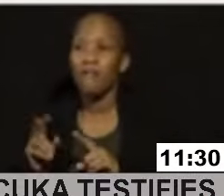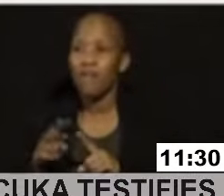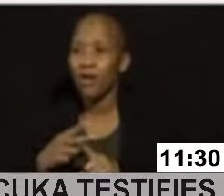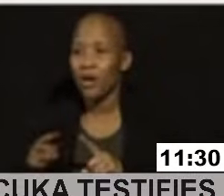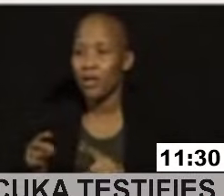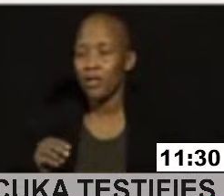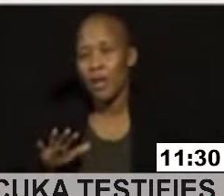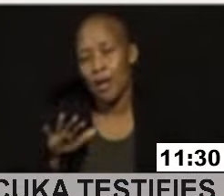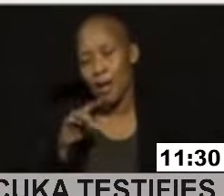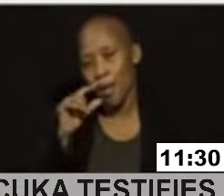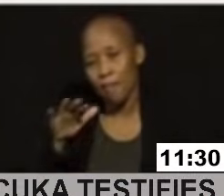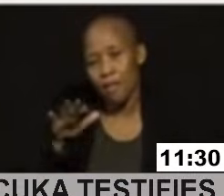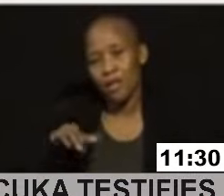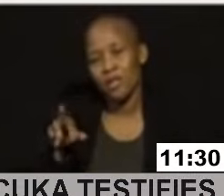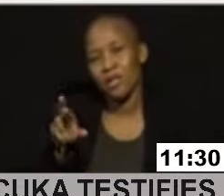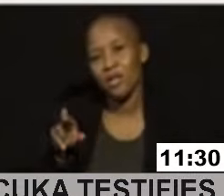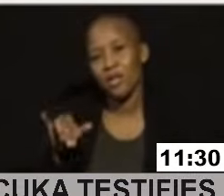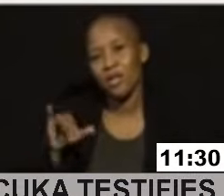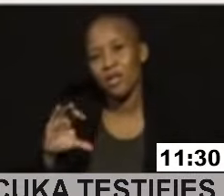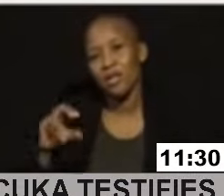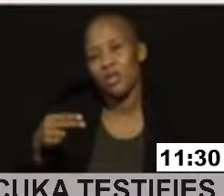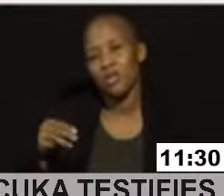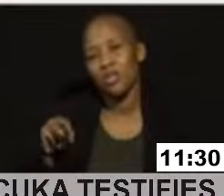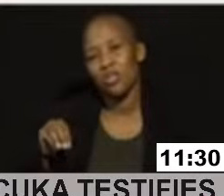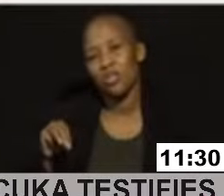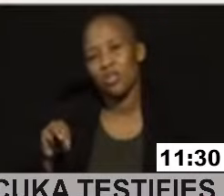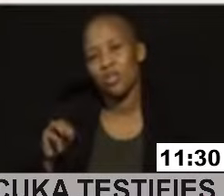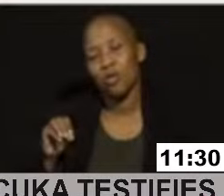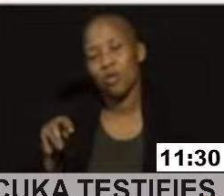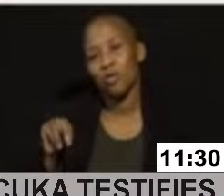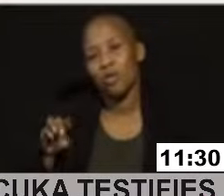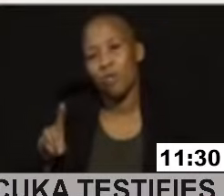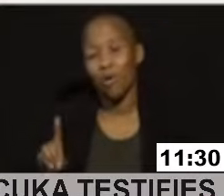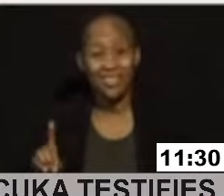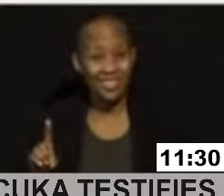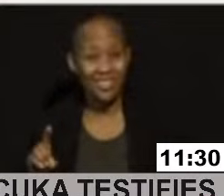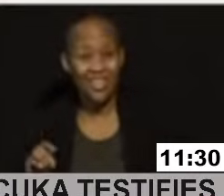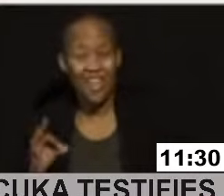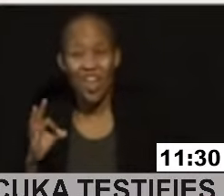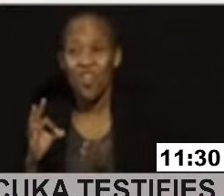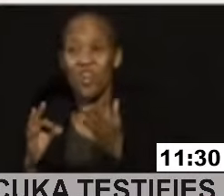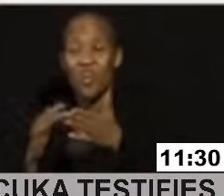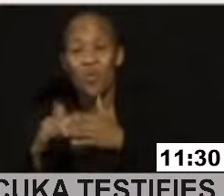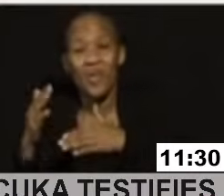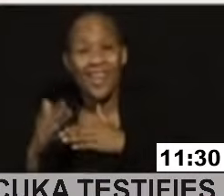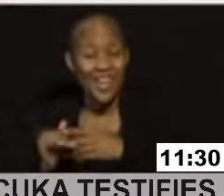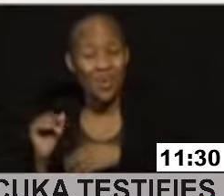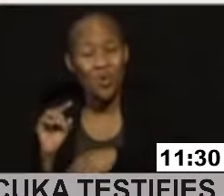Richmond. We had, in a space of 3 weekends, more than 100 people killed.